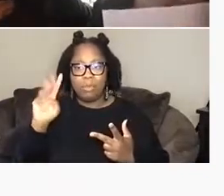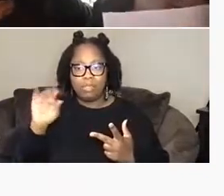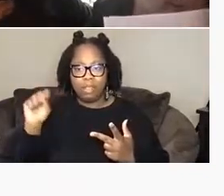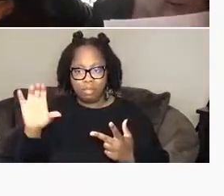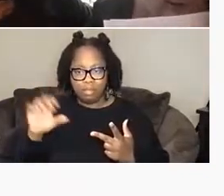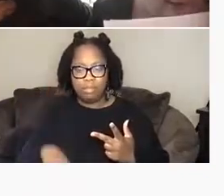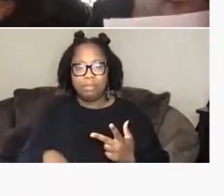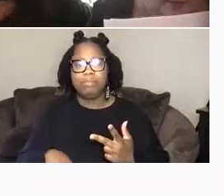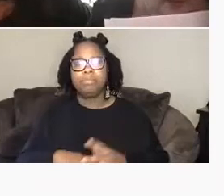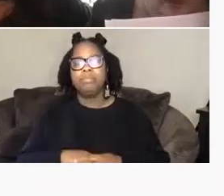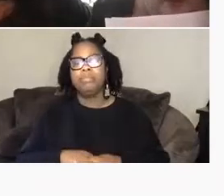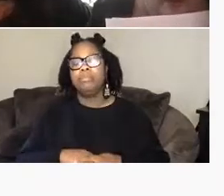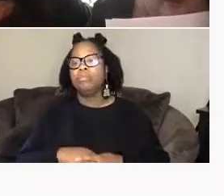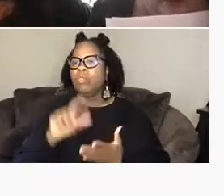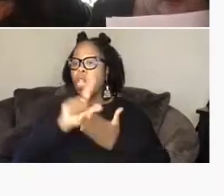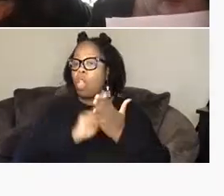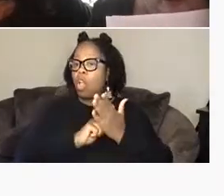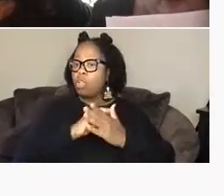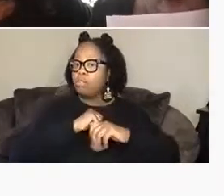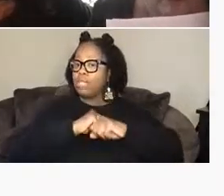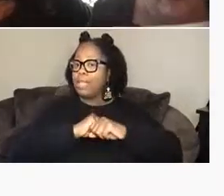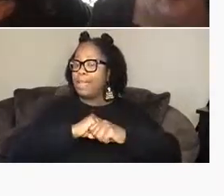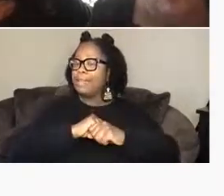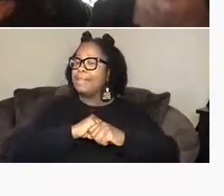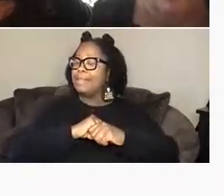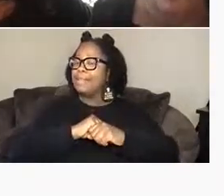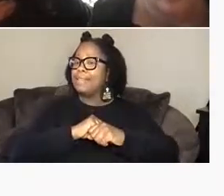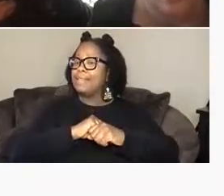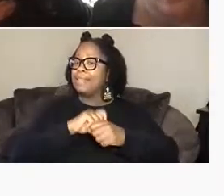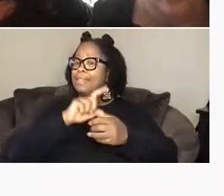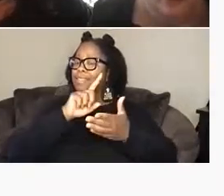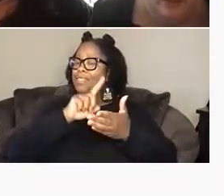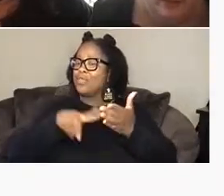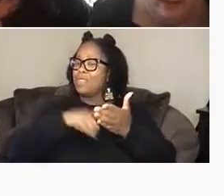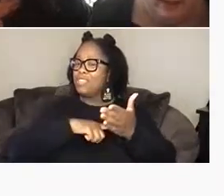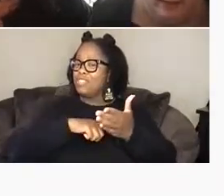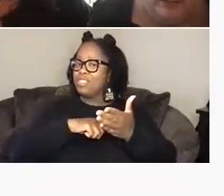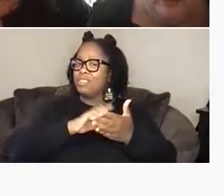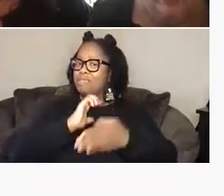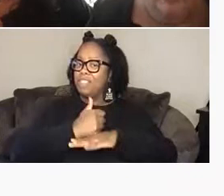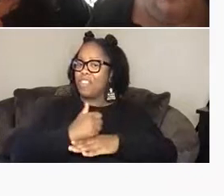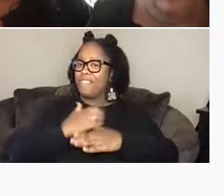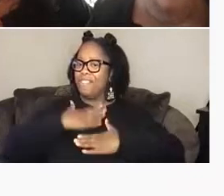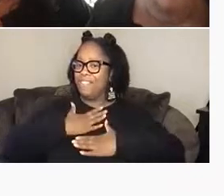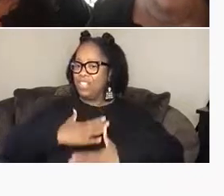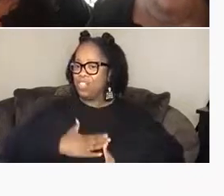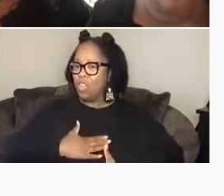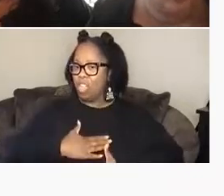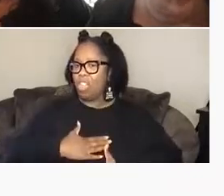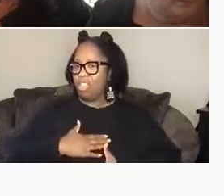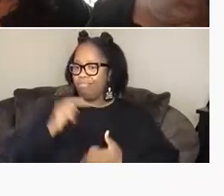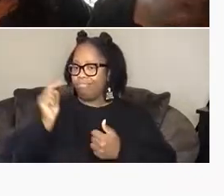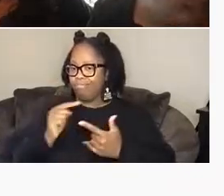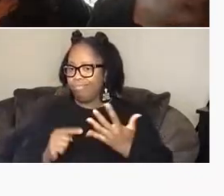There are laws that protect against discrimination based on physical characteristics, and this is in Santa Cruz,